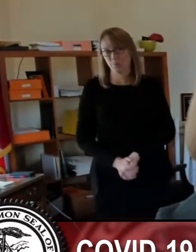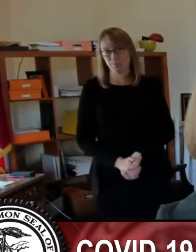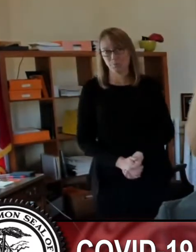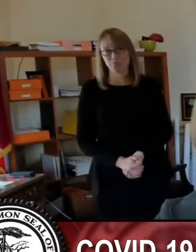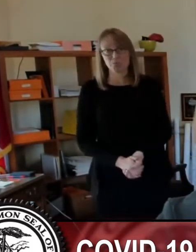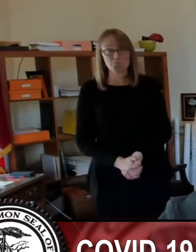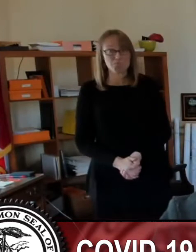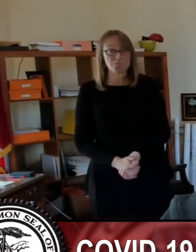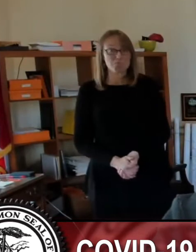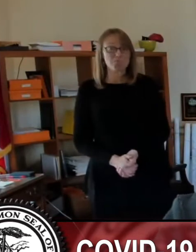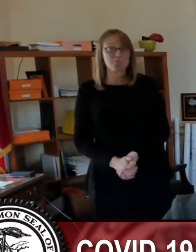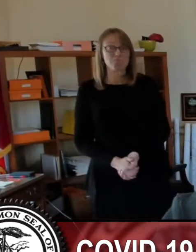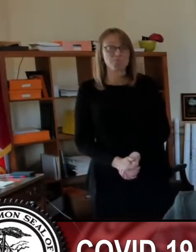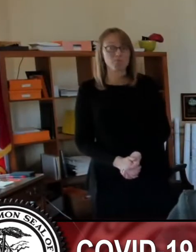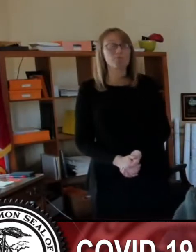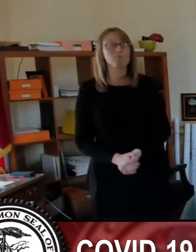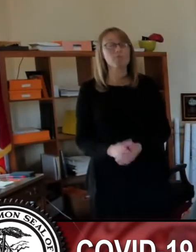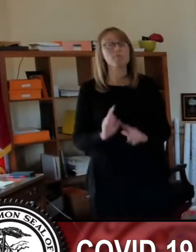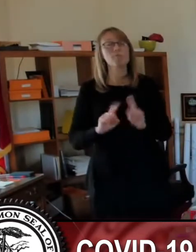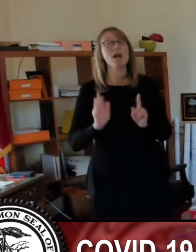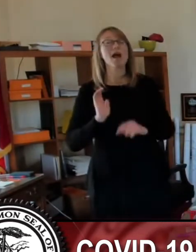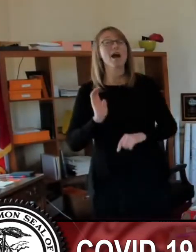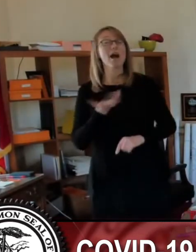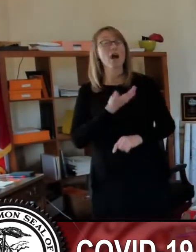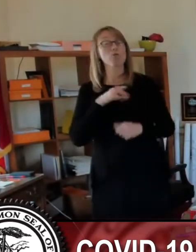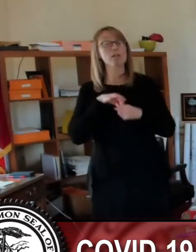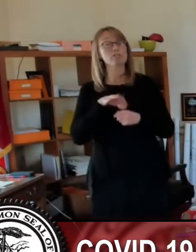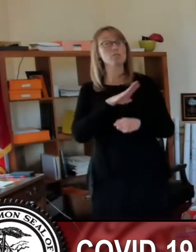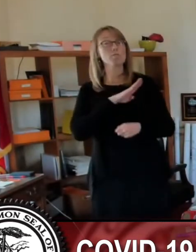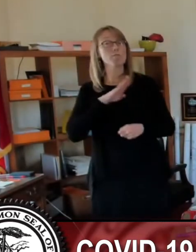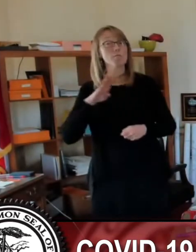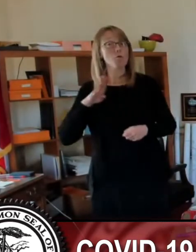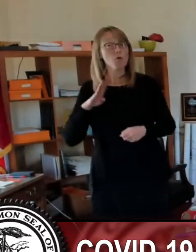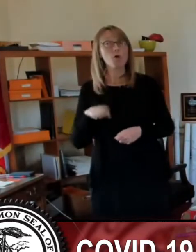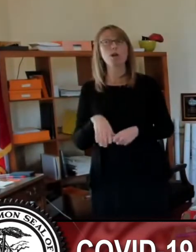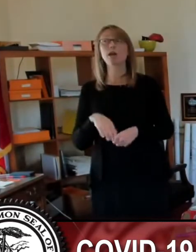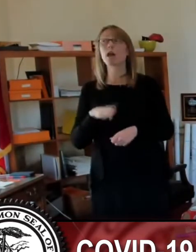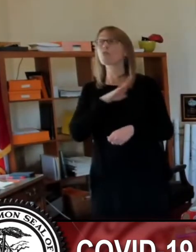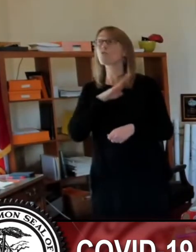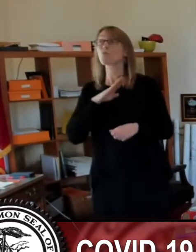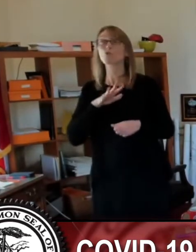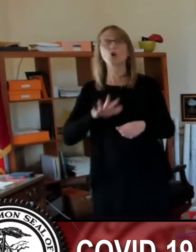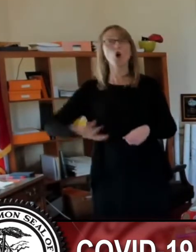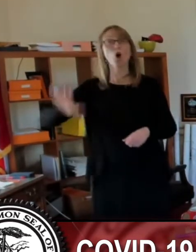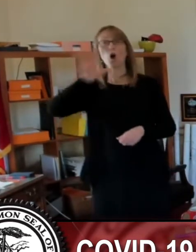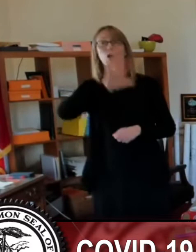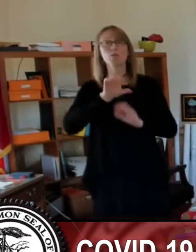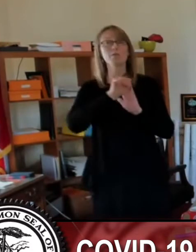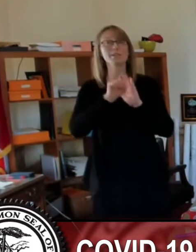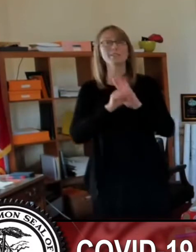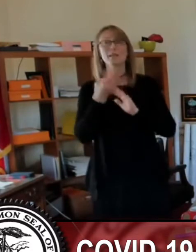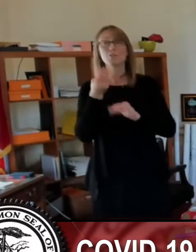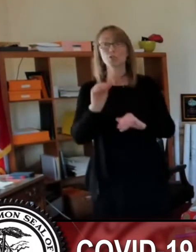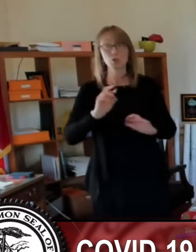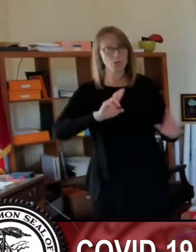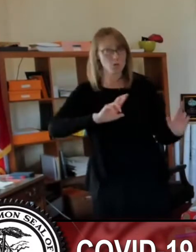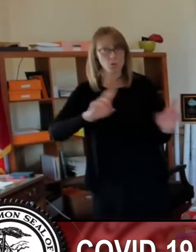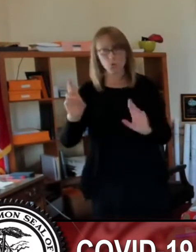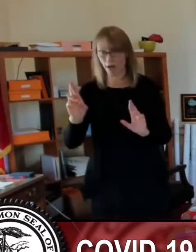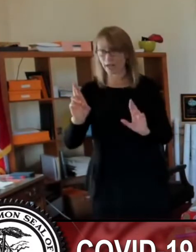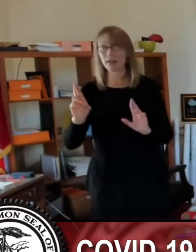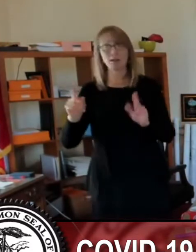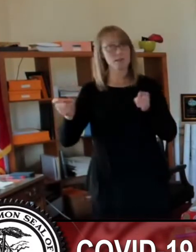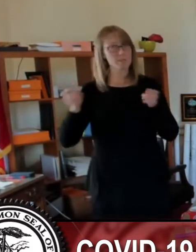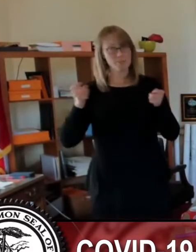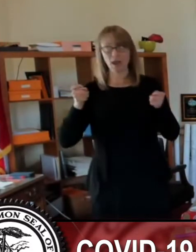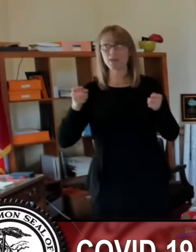But I know that our election board and election boards across the state of Missouri are geared up to handle this volume. And so I would